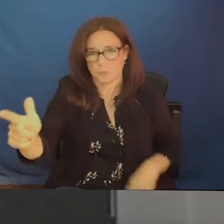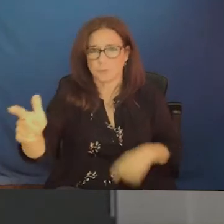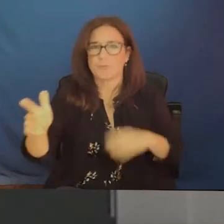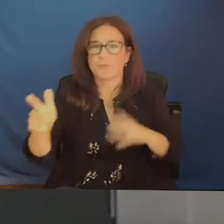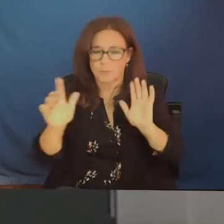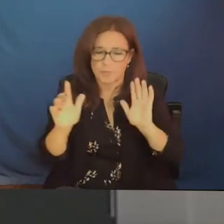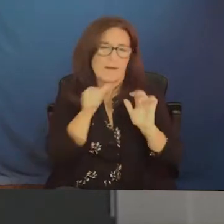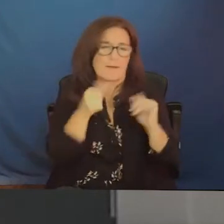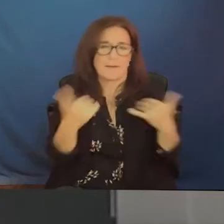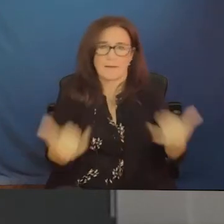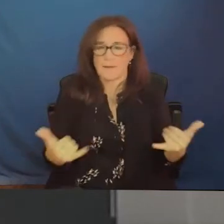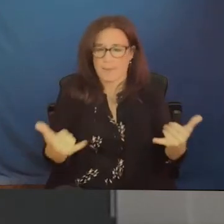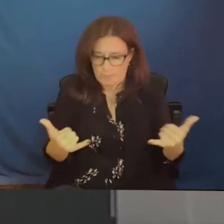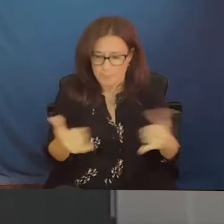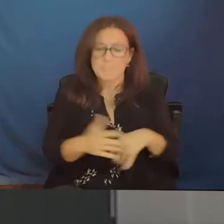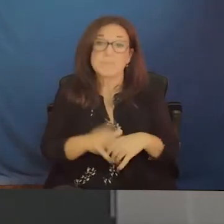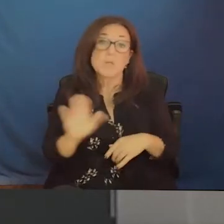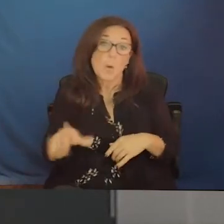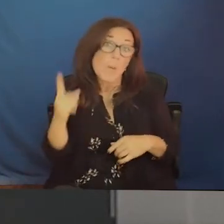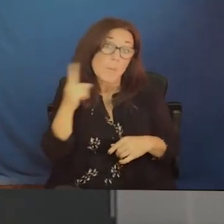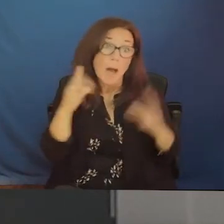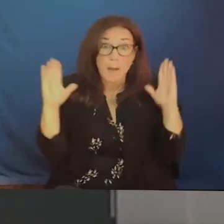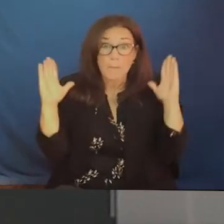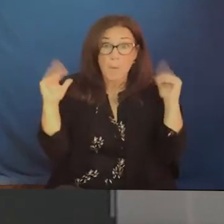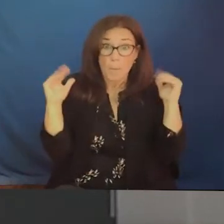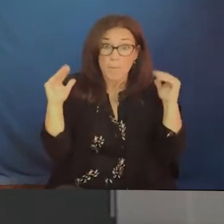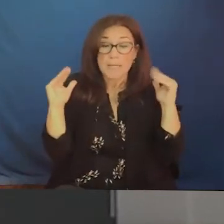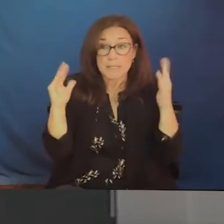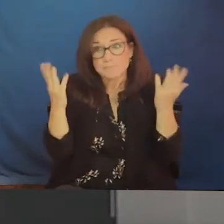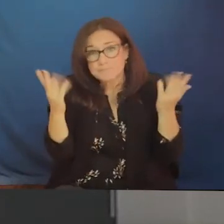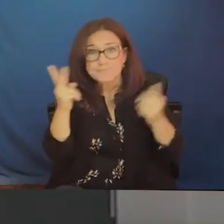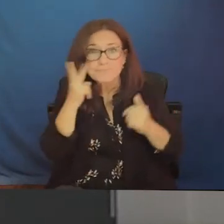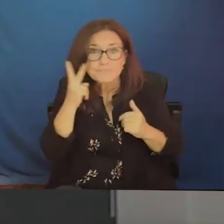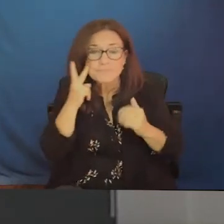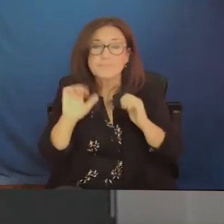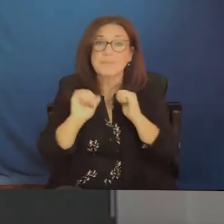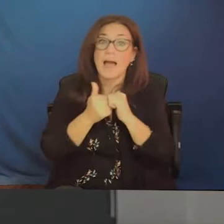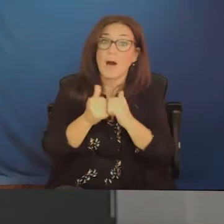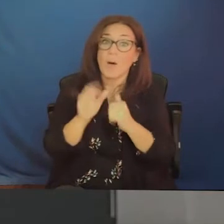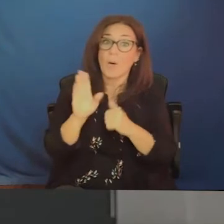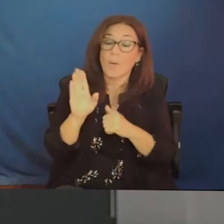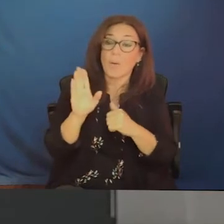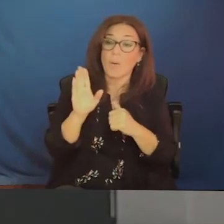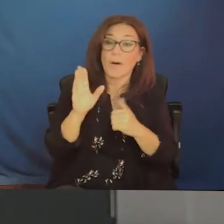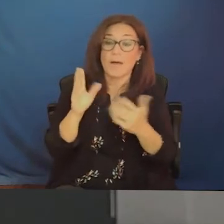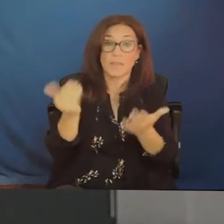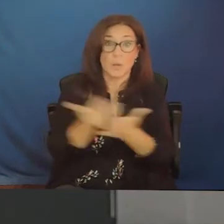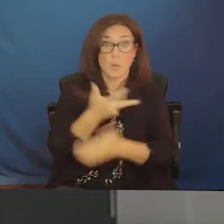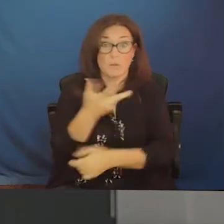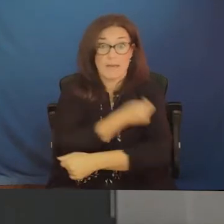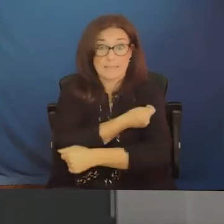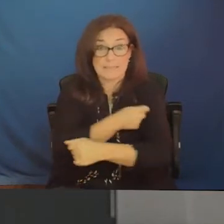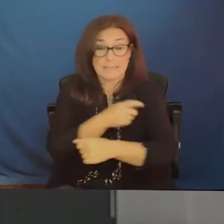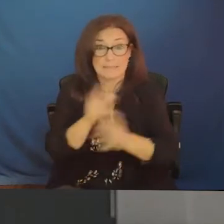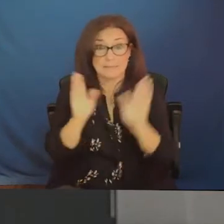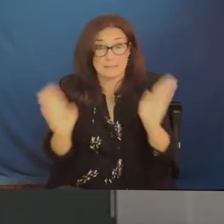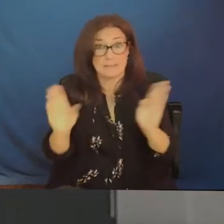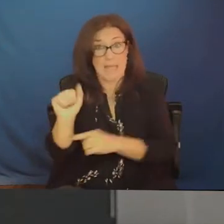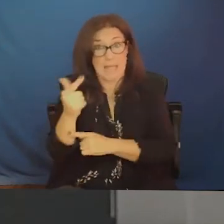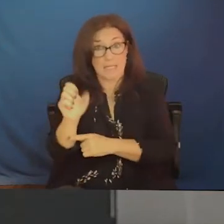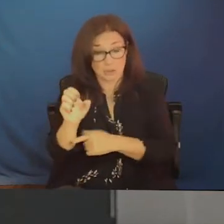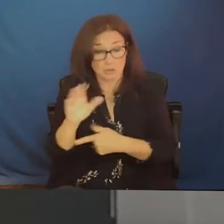this meeting to hear about how the busing has gone with more students getting vaccinated. And of course, our teachers and staff